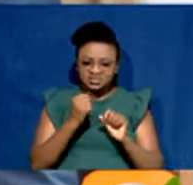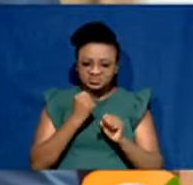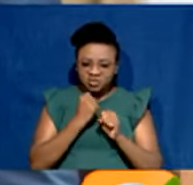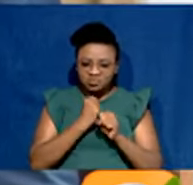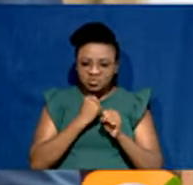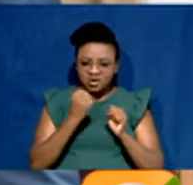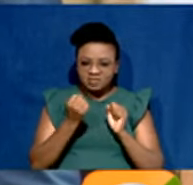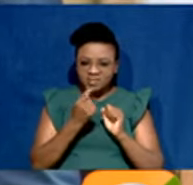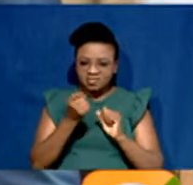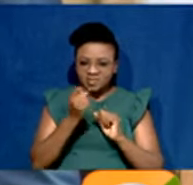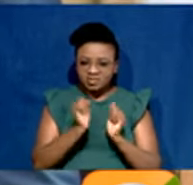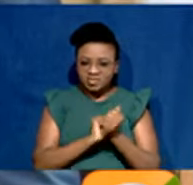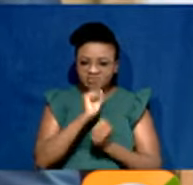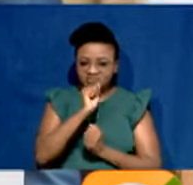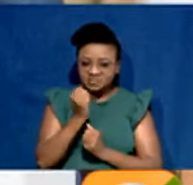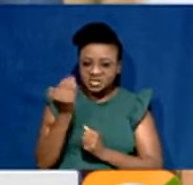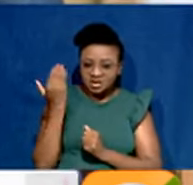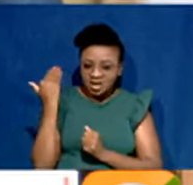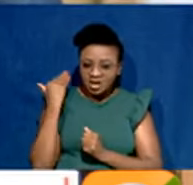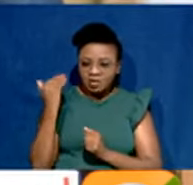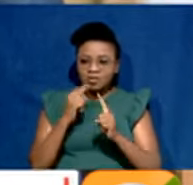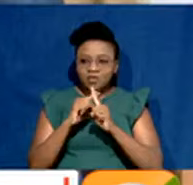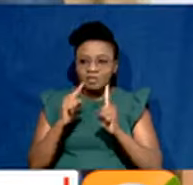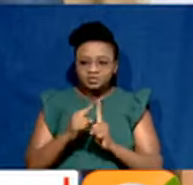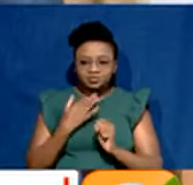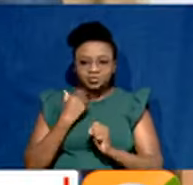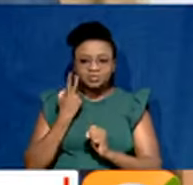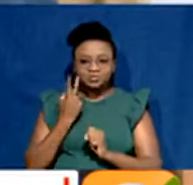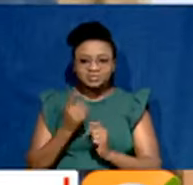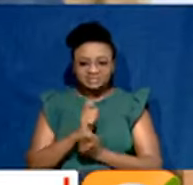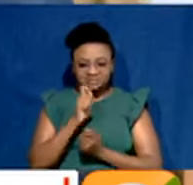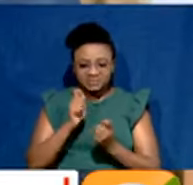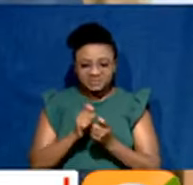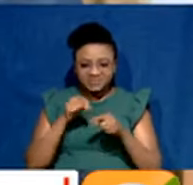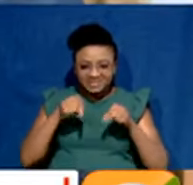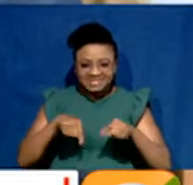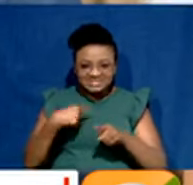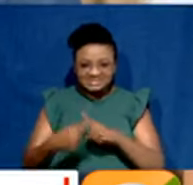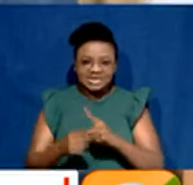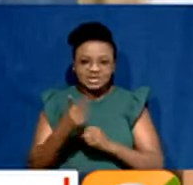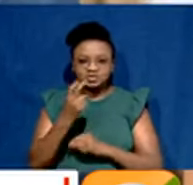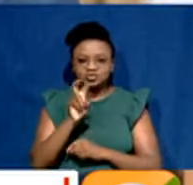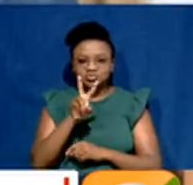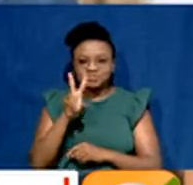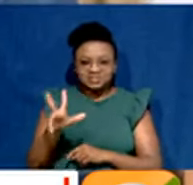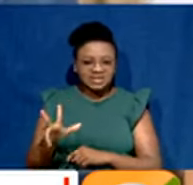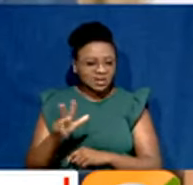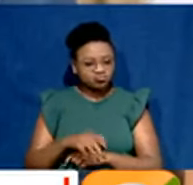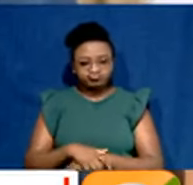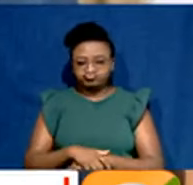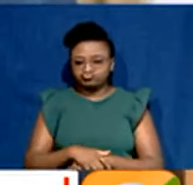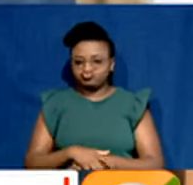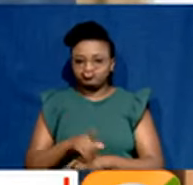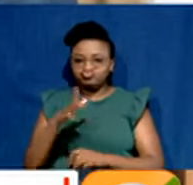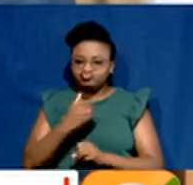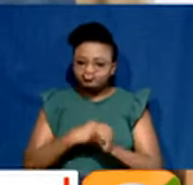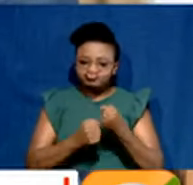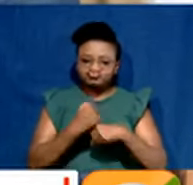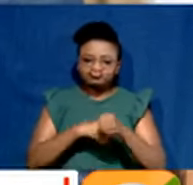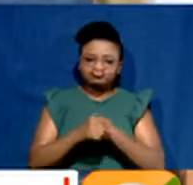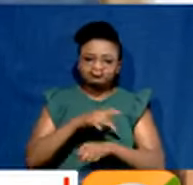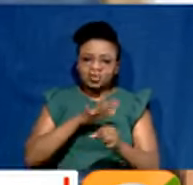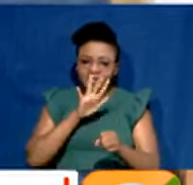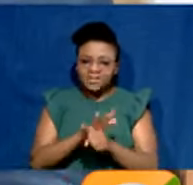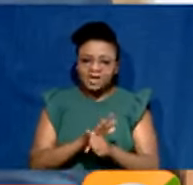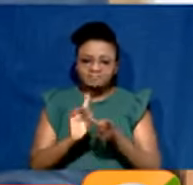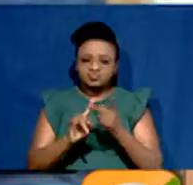ago, but also to be also specific to what has transpired in the year 2023. Of course, you've had a lot of activities, you've attended different